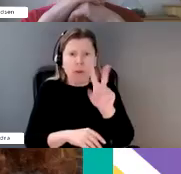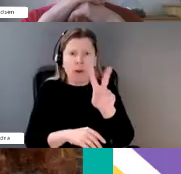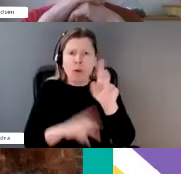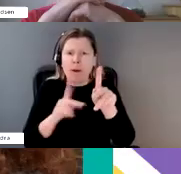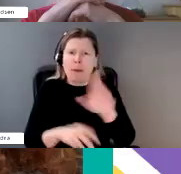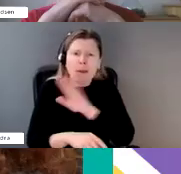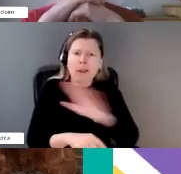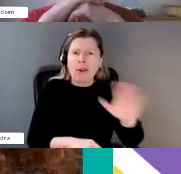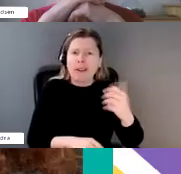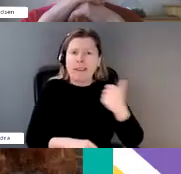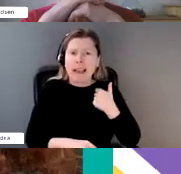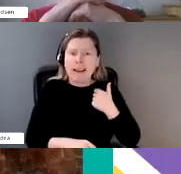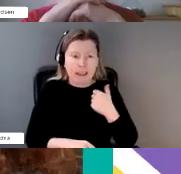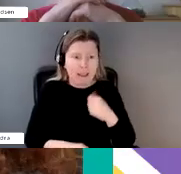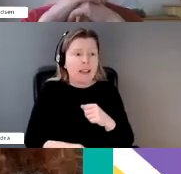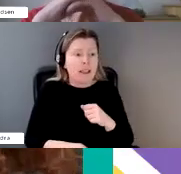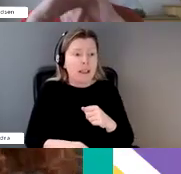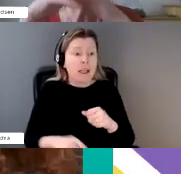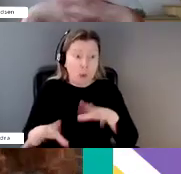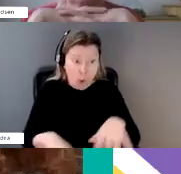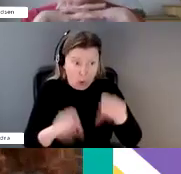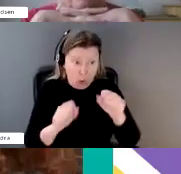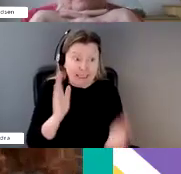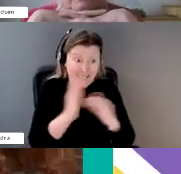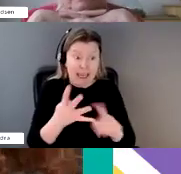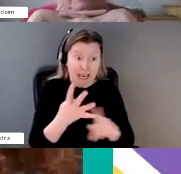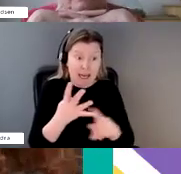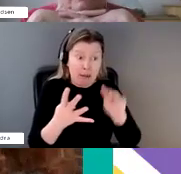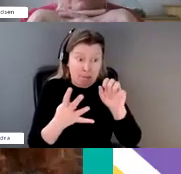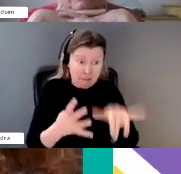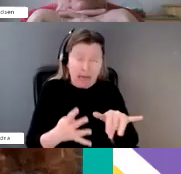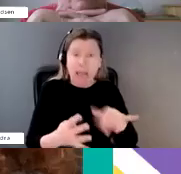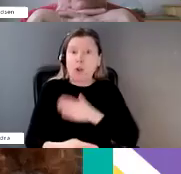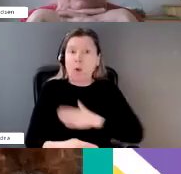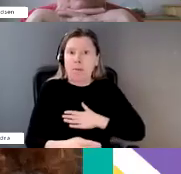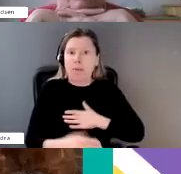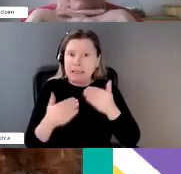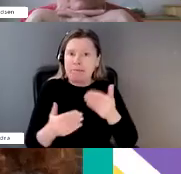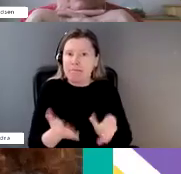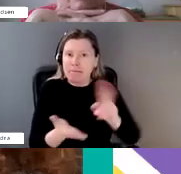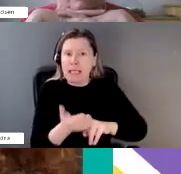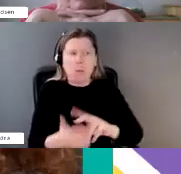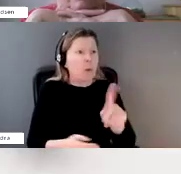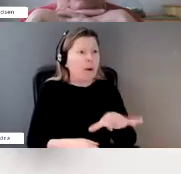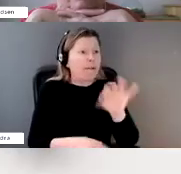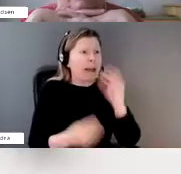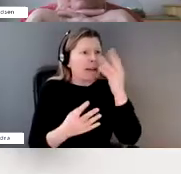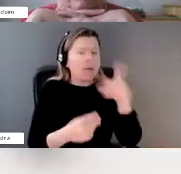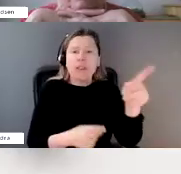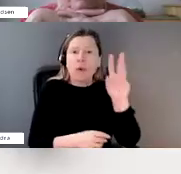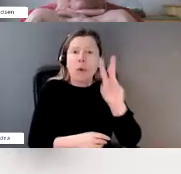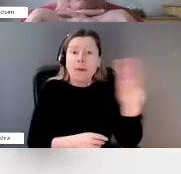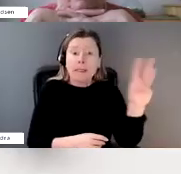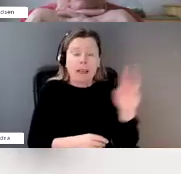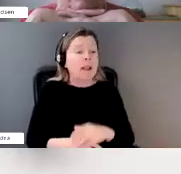in regards to this. So we're hosting another session at the end of May. So if you want to sign up, you can find information on our website around that.